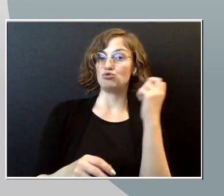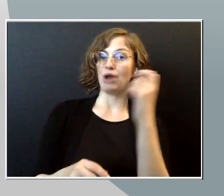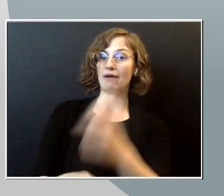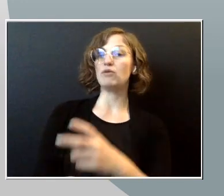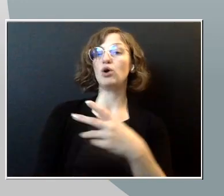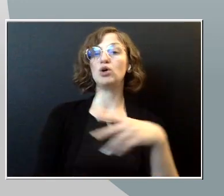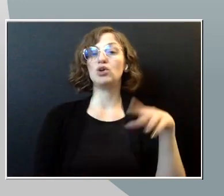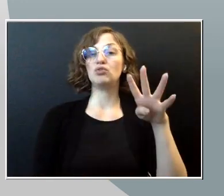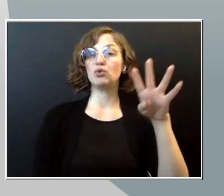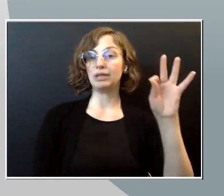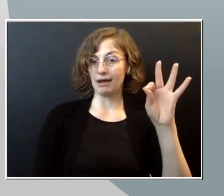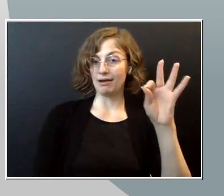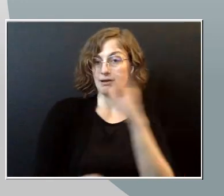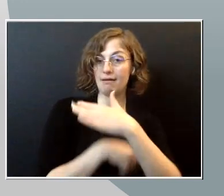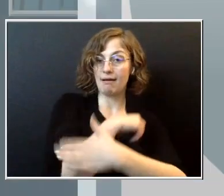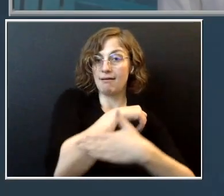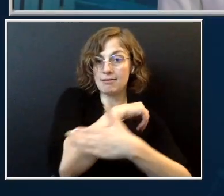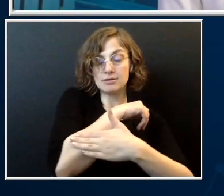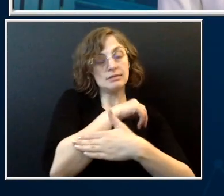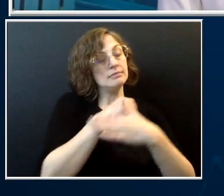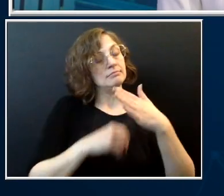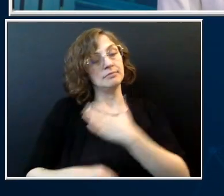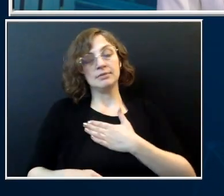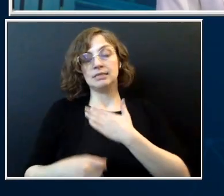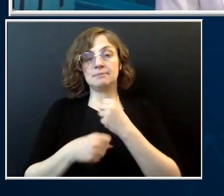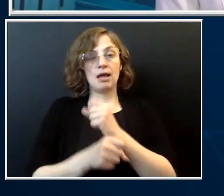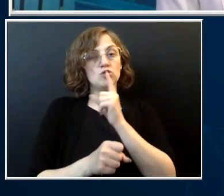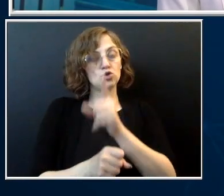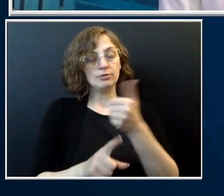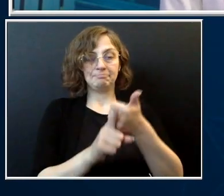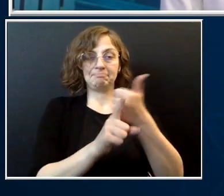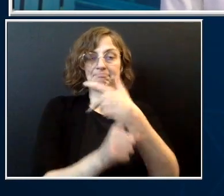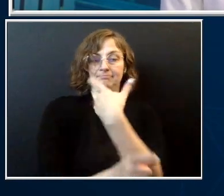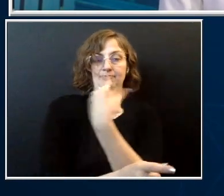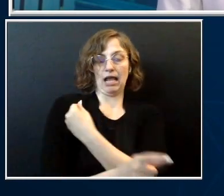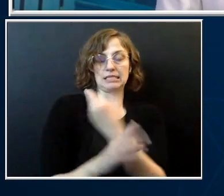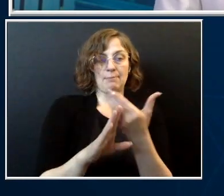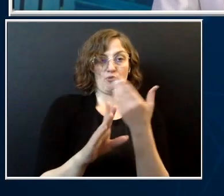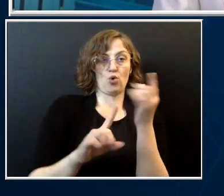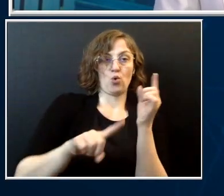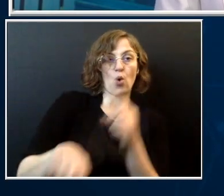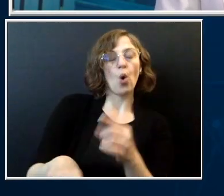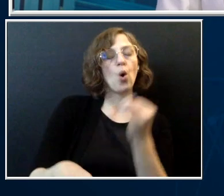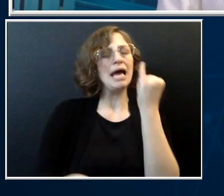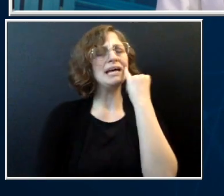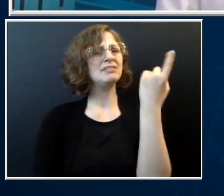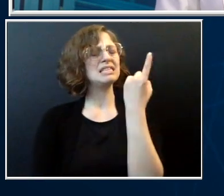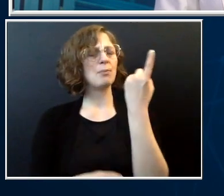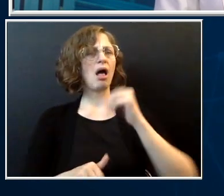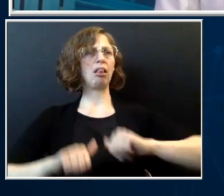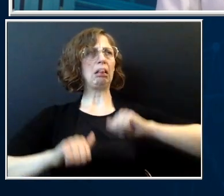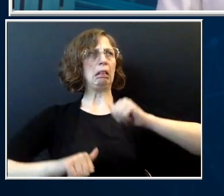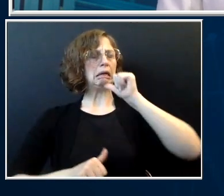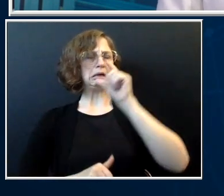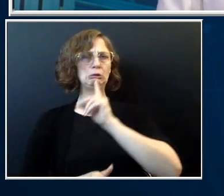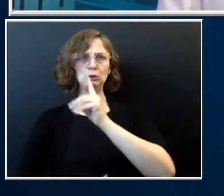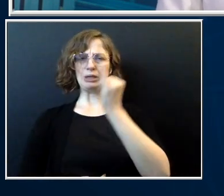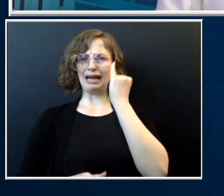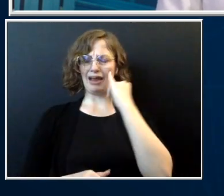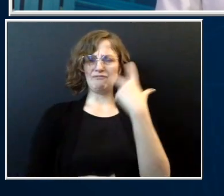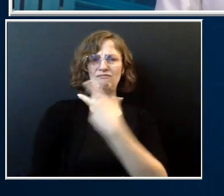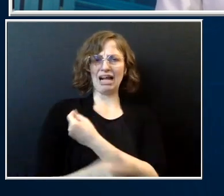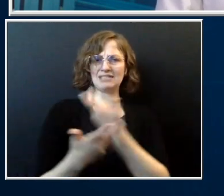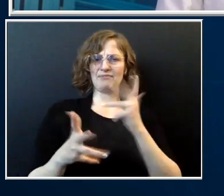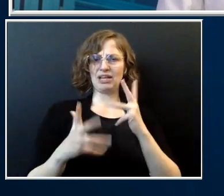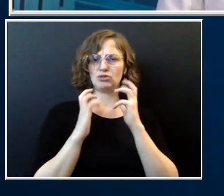vaccinated before traveling there. So, Hawk, if someone is not sure whether or not they are vaccinated, how can they tell? And if they do need the